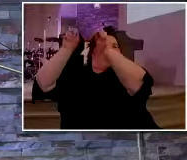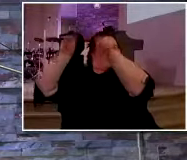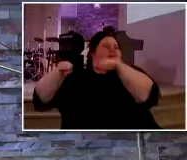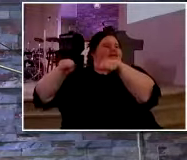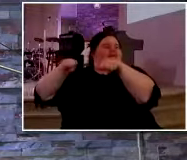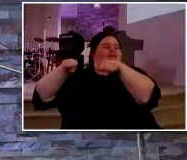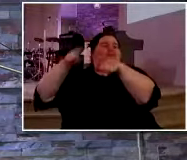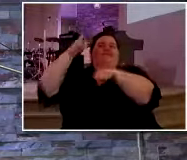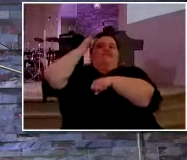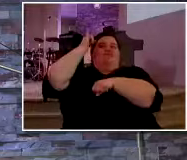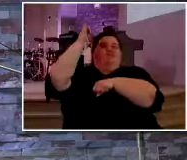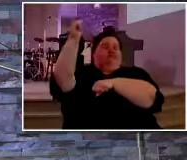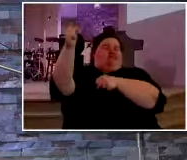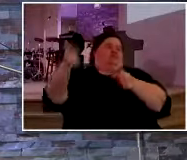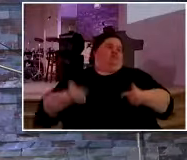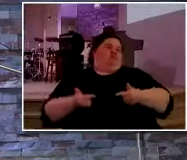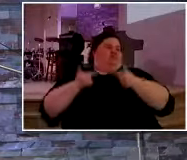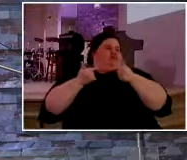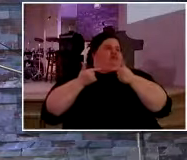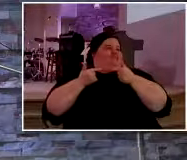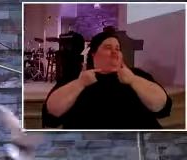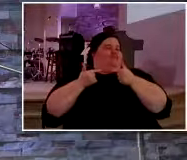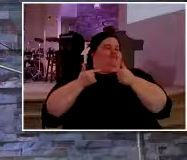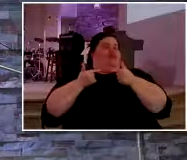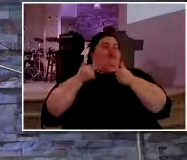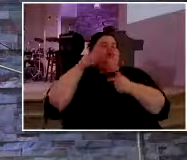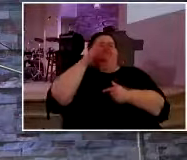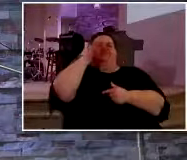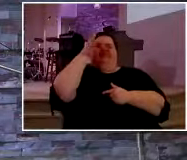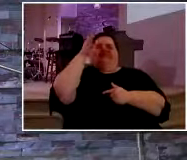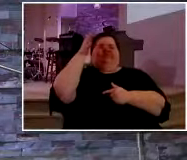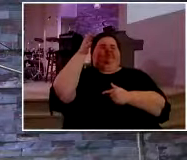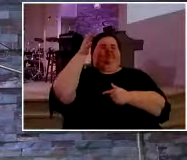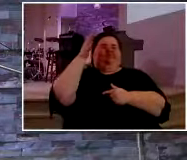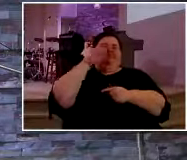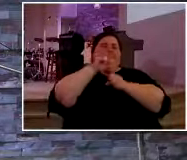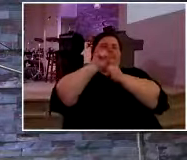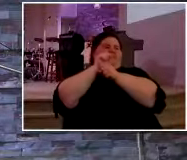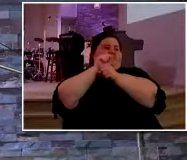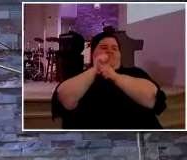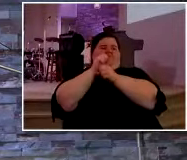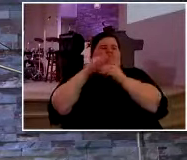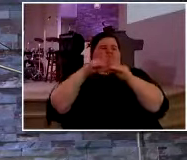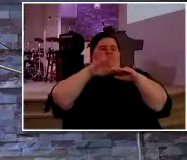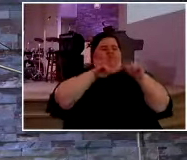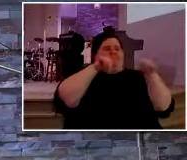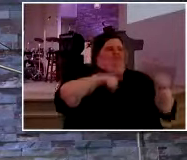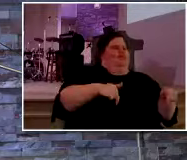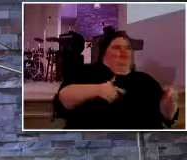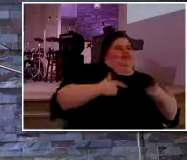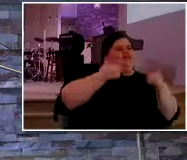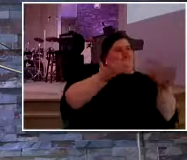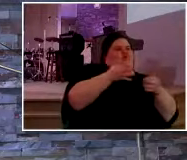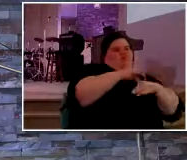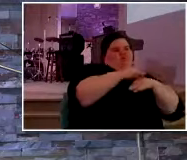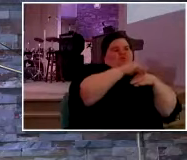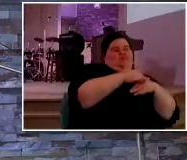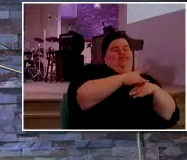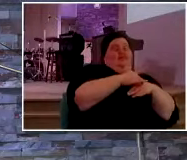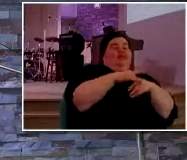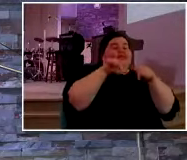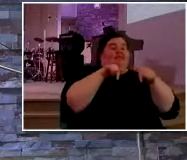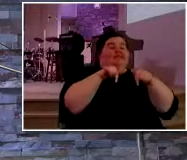an everlasting life. A future that's far beyond this life. This is not the